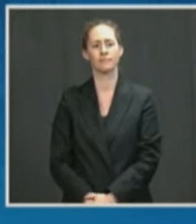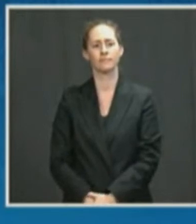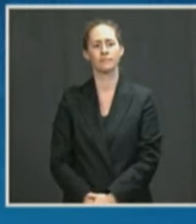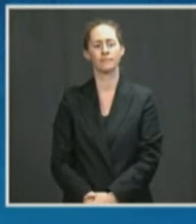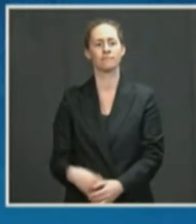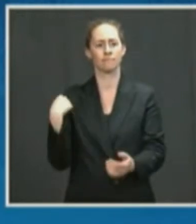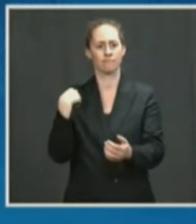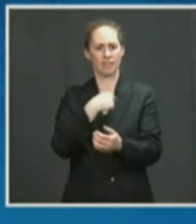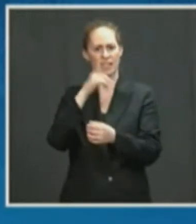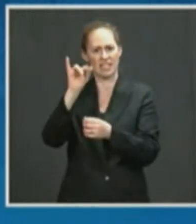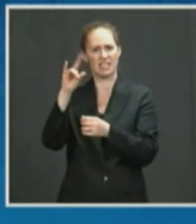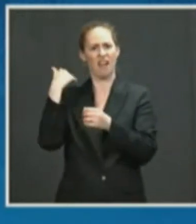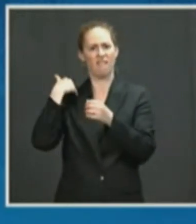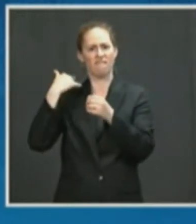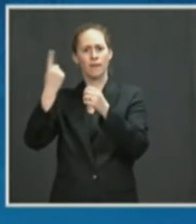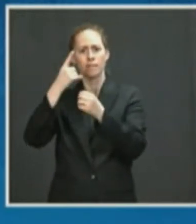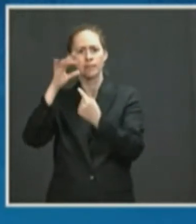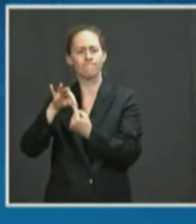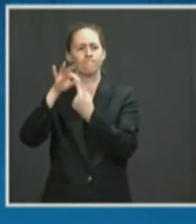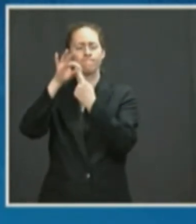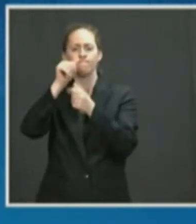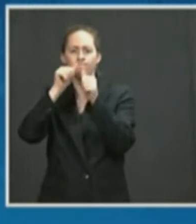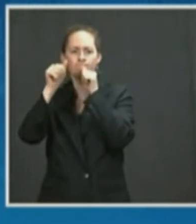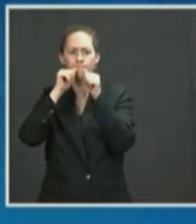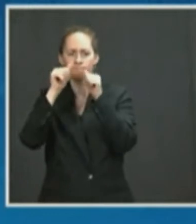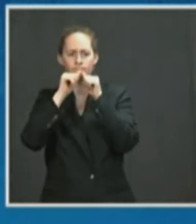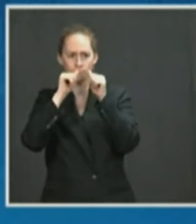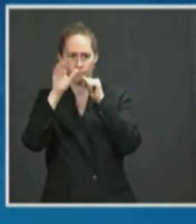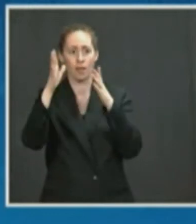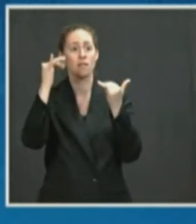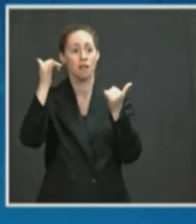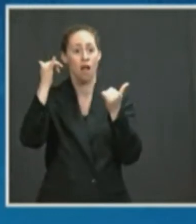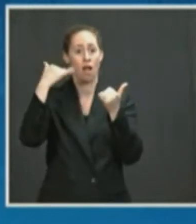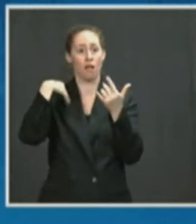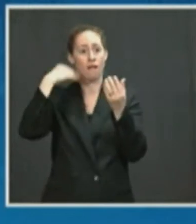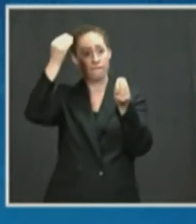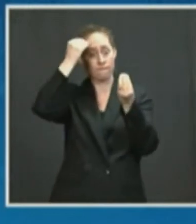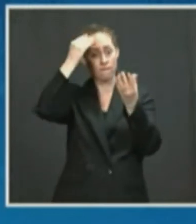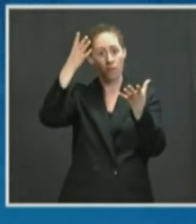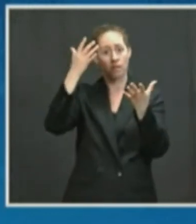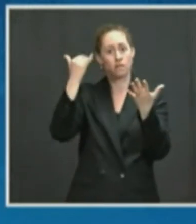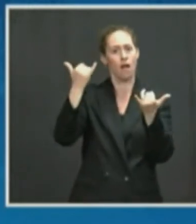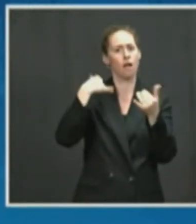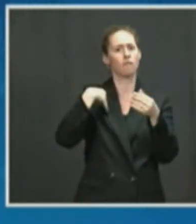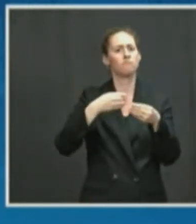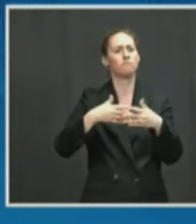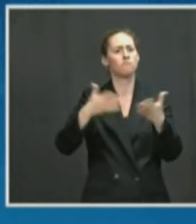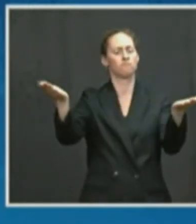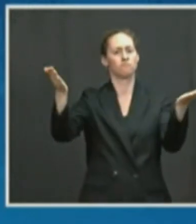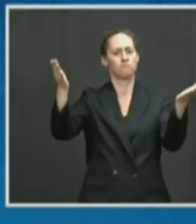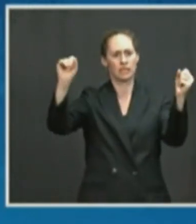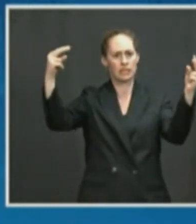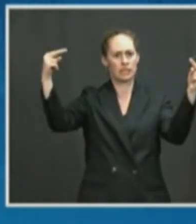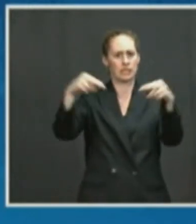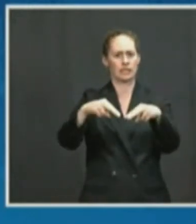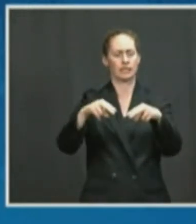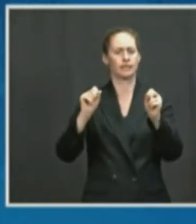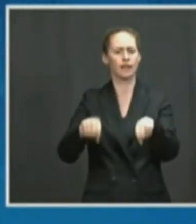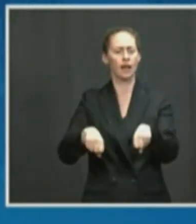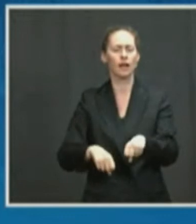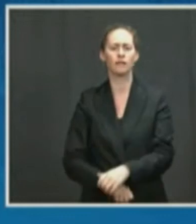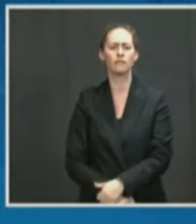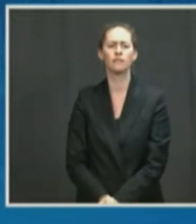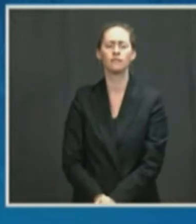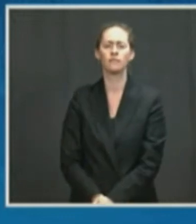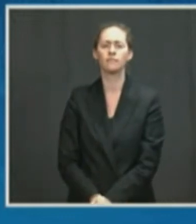is public, to be able to respond to people who speak